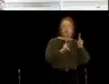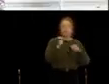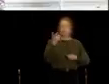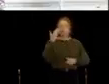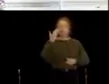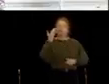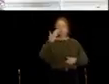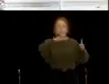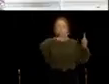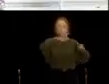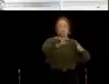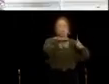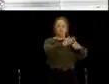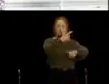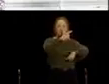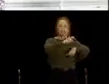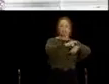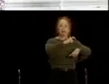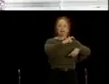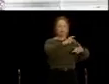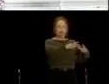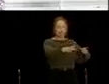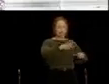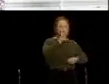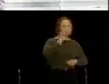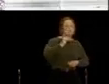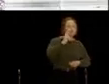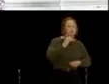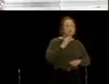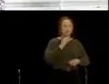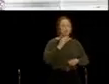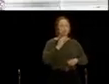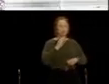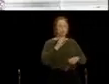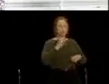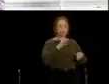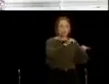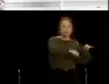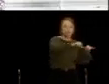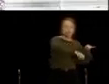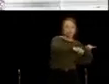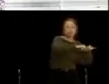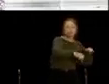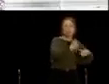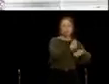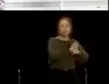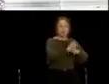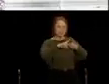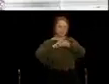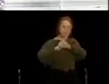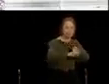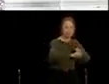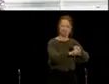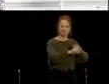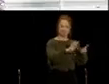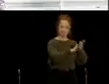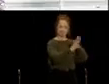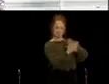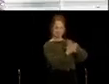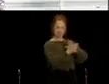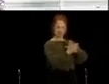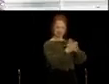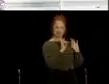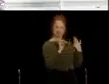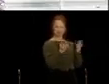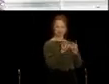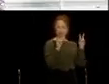you go somewhere for the first time and you're there for a long time and you're like, you're my new family. I have to attach myself to you